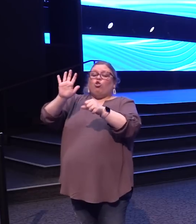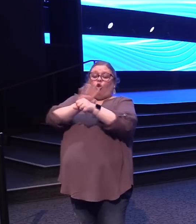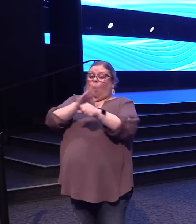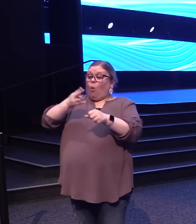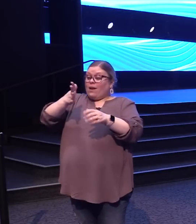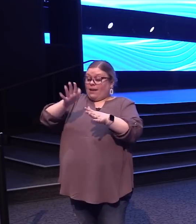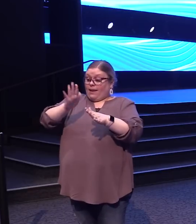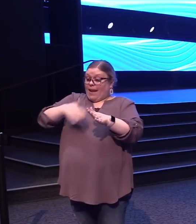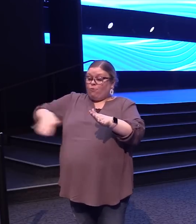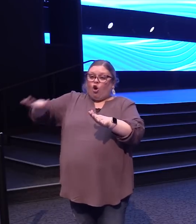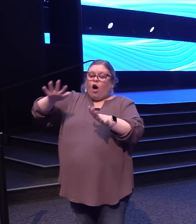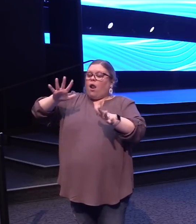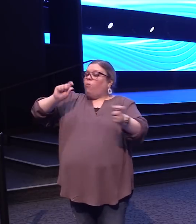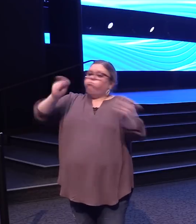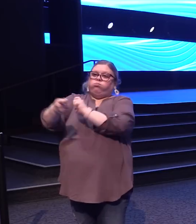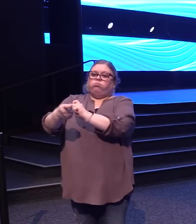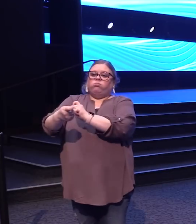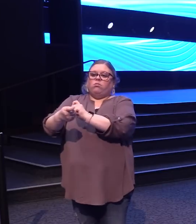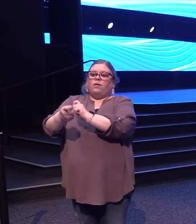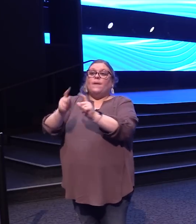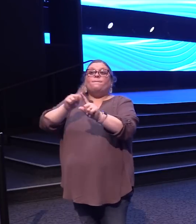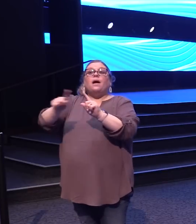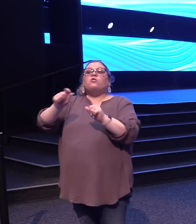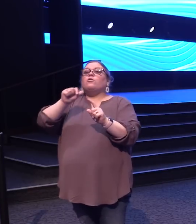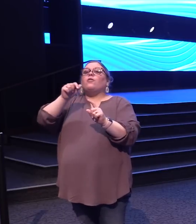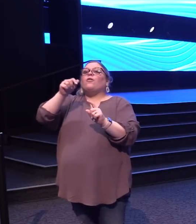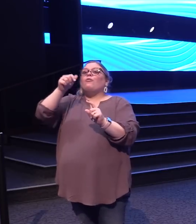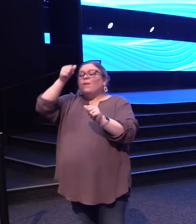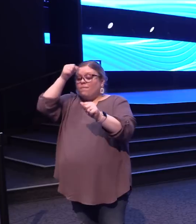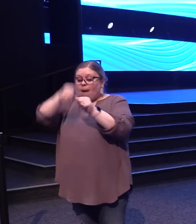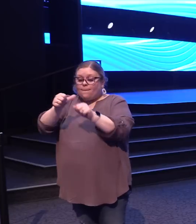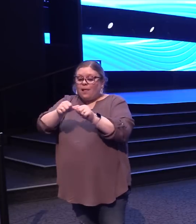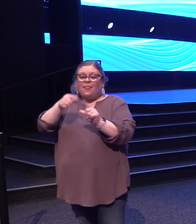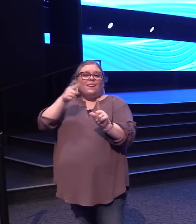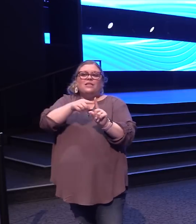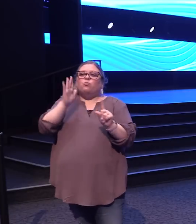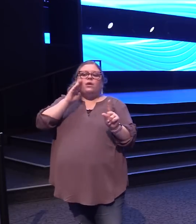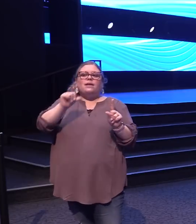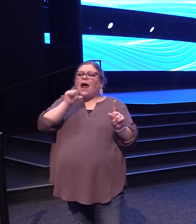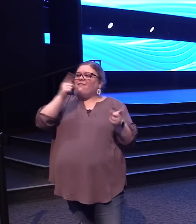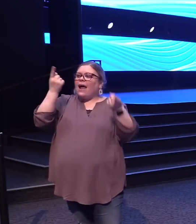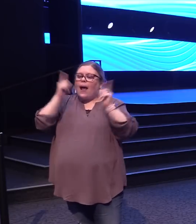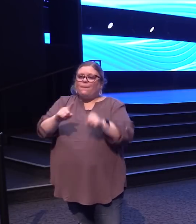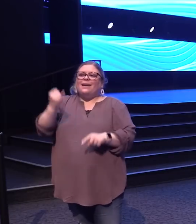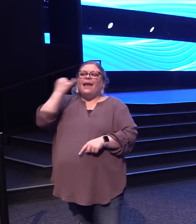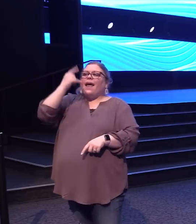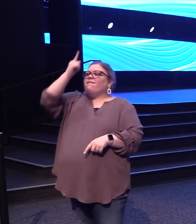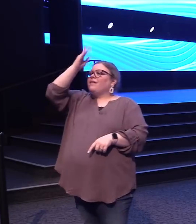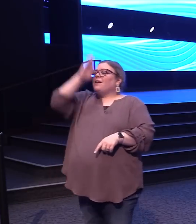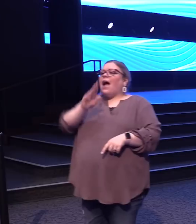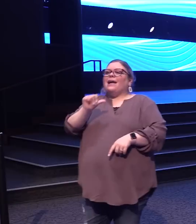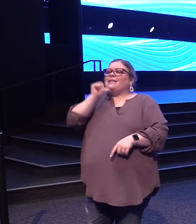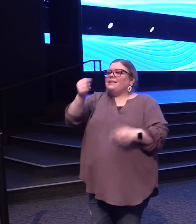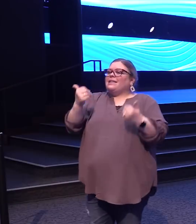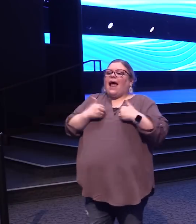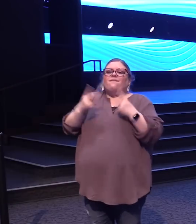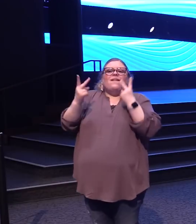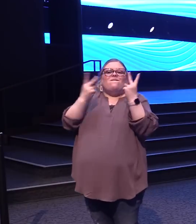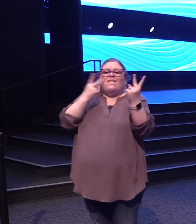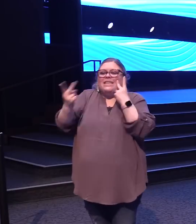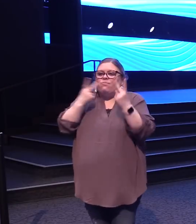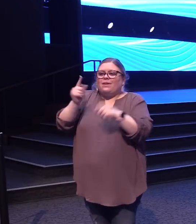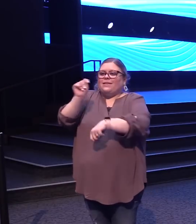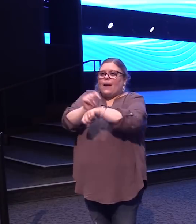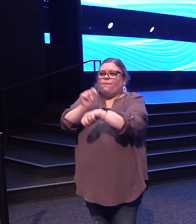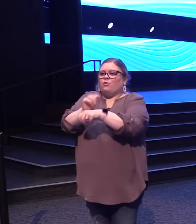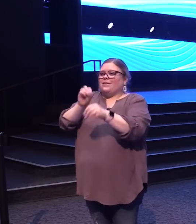neighborhood. But let's never forget, this would never have happened if God didn't have visible